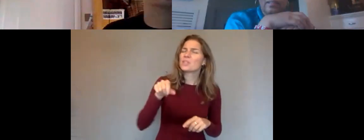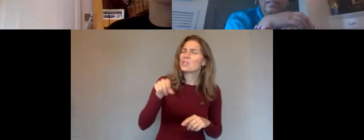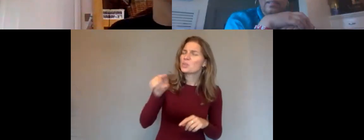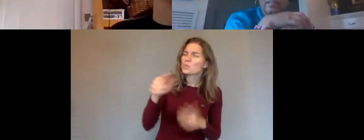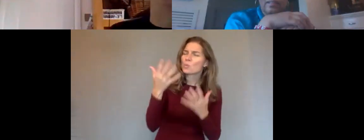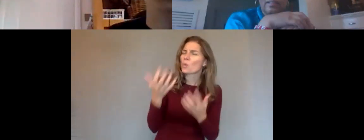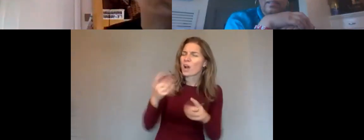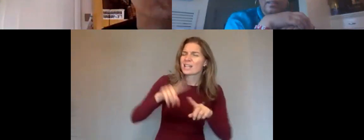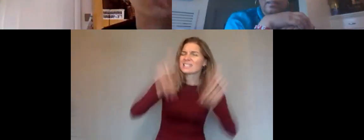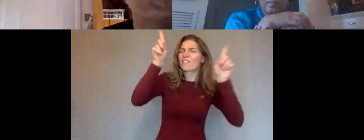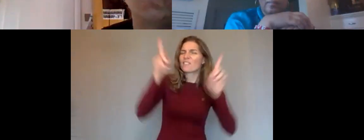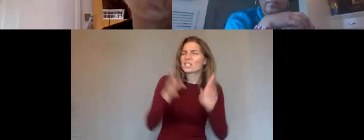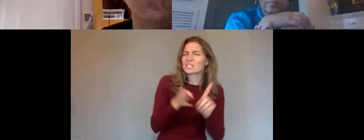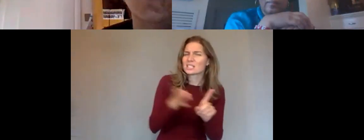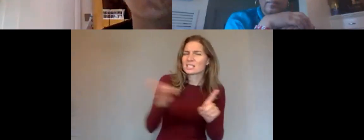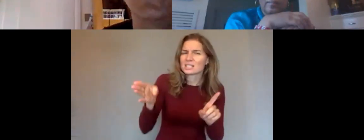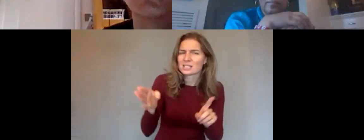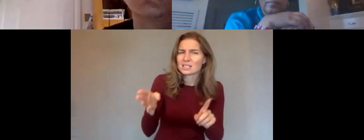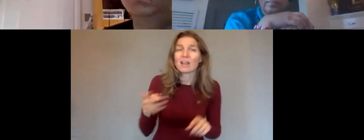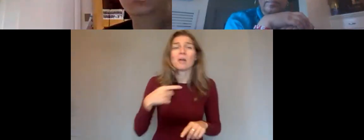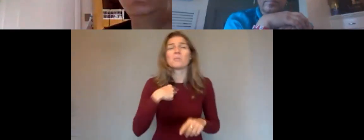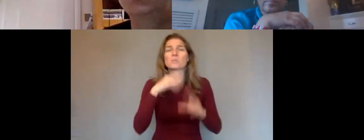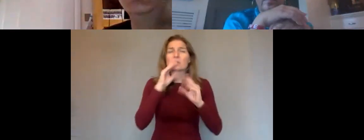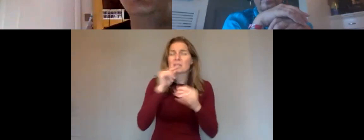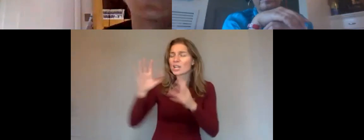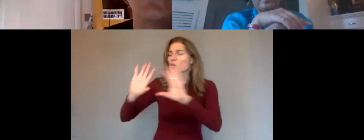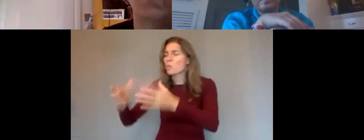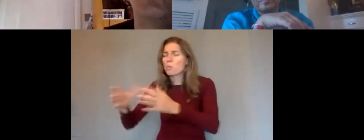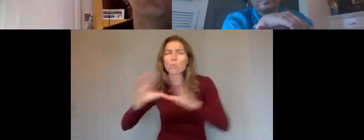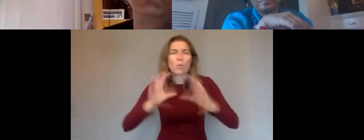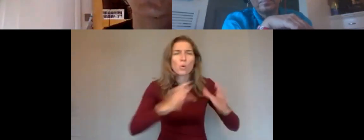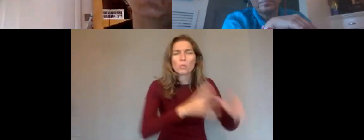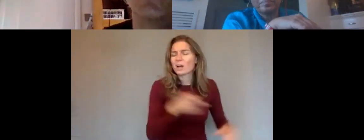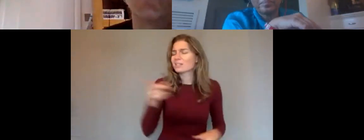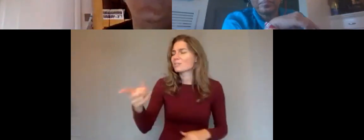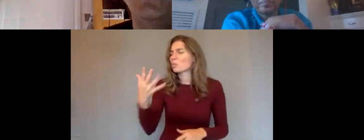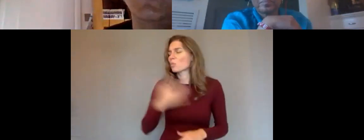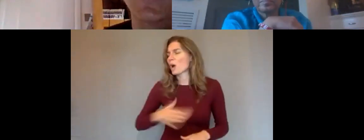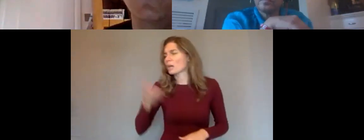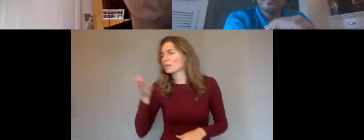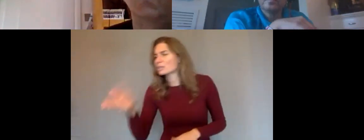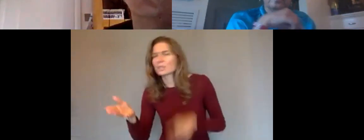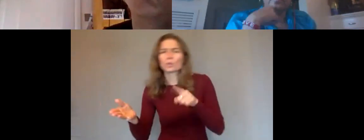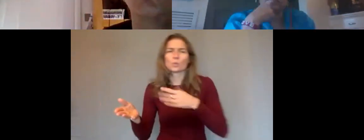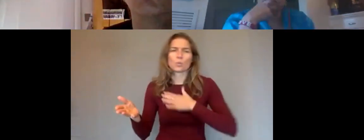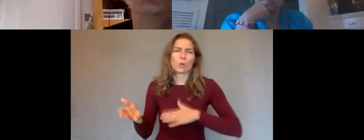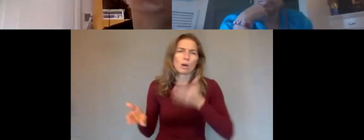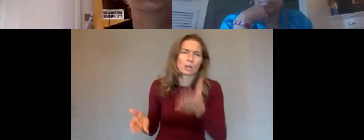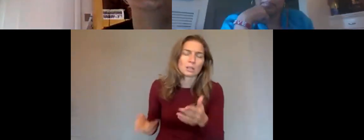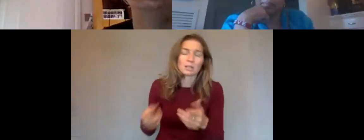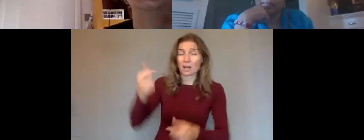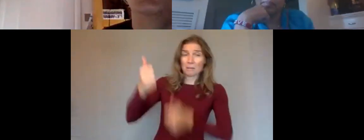And anyway, whenever we talk to different groups of you, you tell us you either want competing things